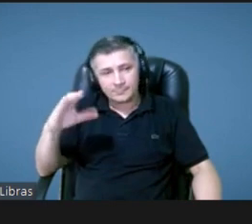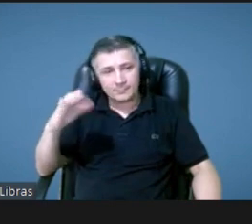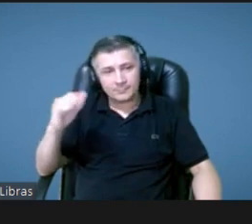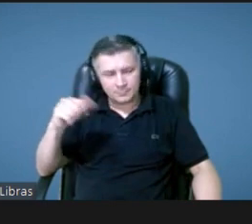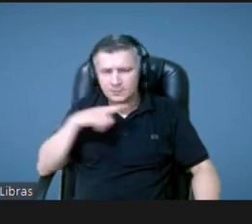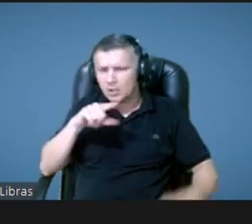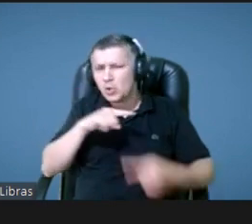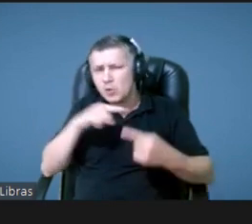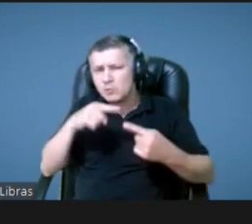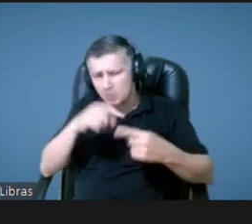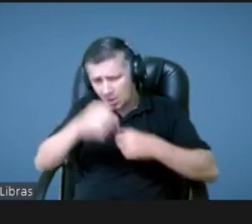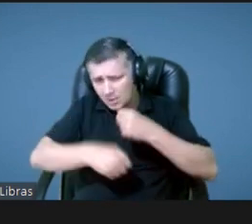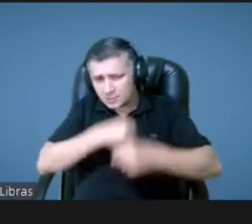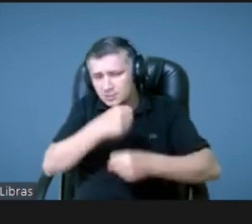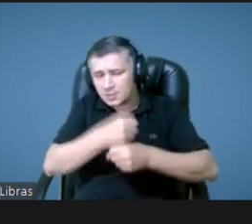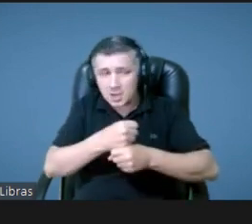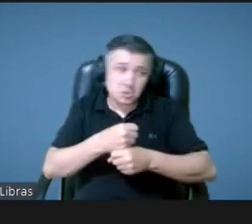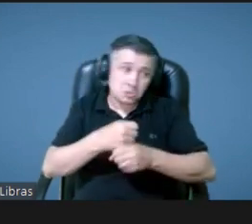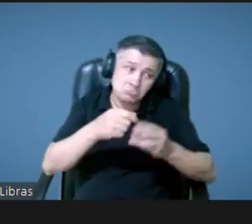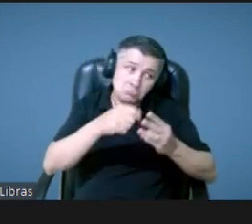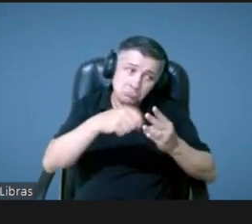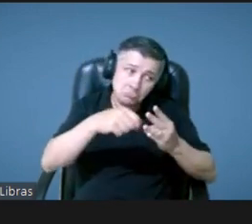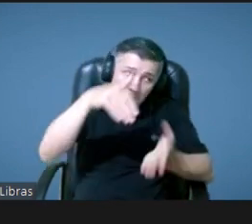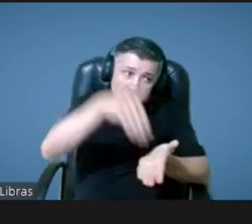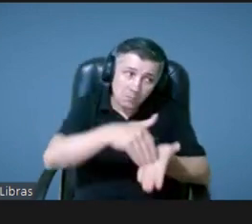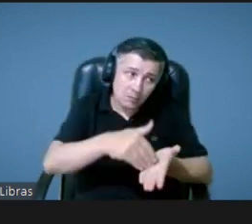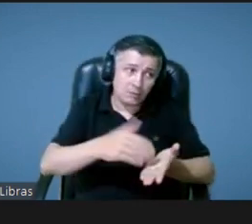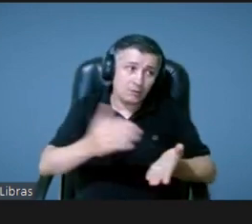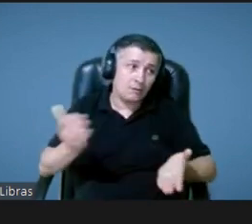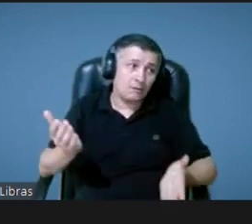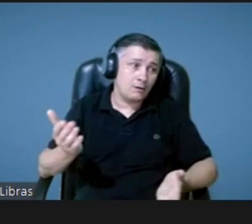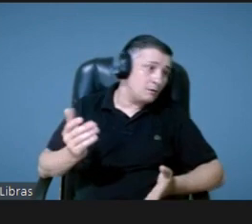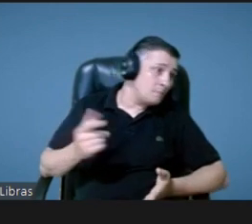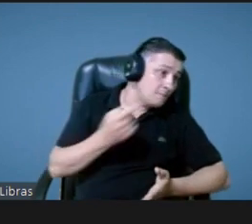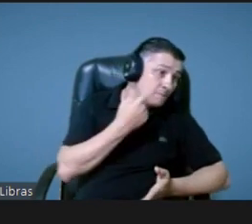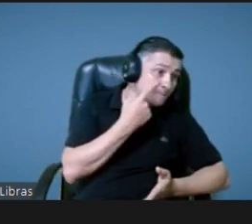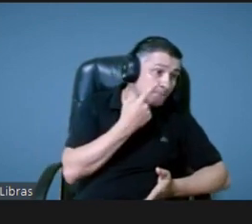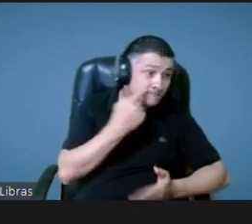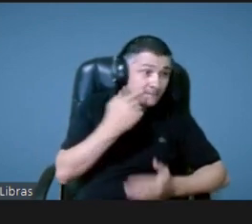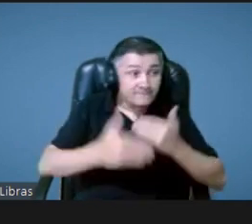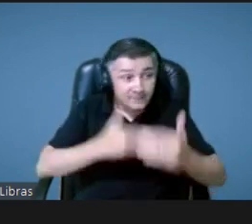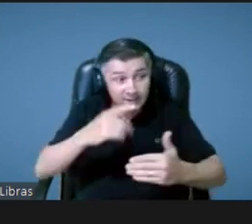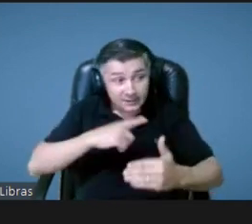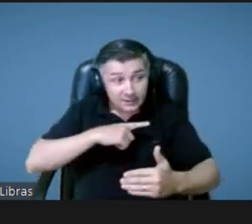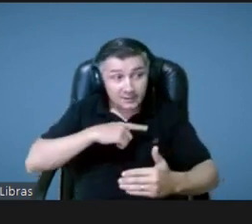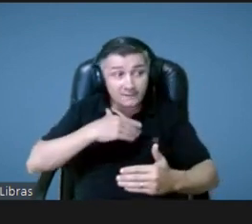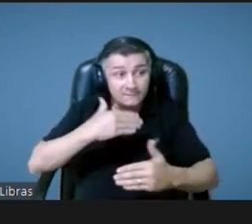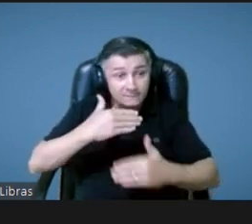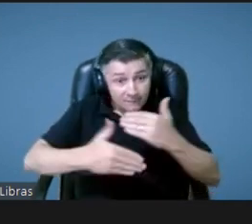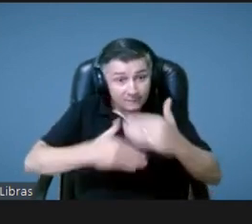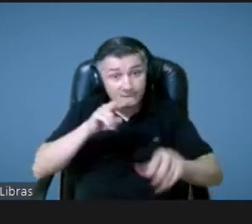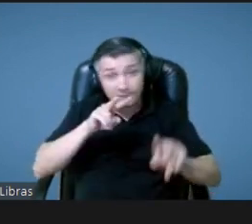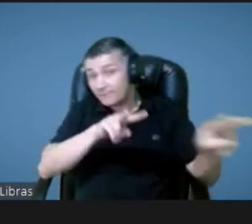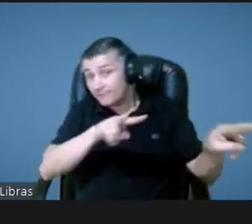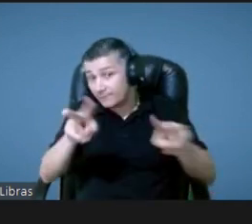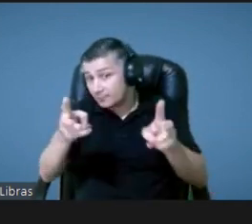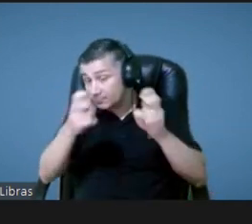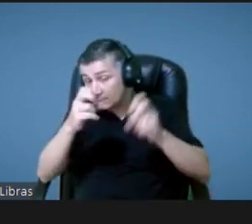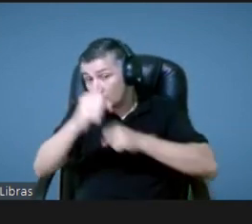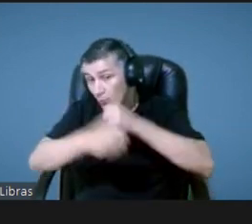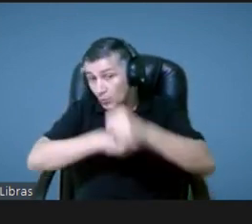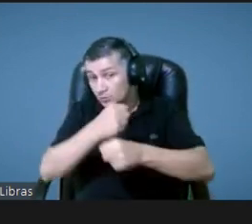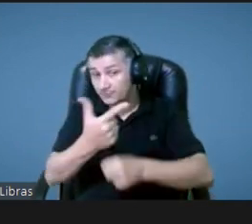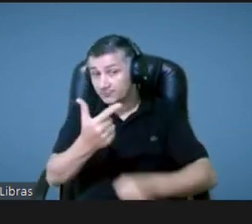Bragança. Is this still in the pipeline for this year, at least one phase, or should we only see